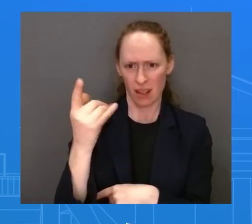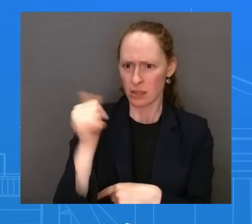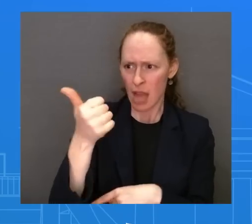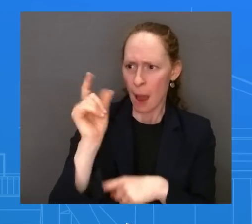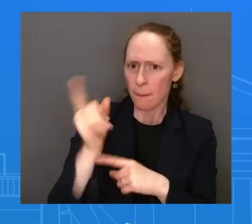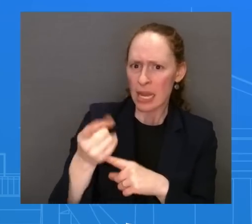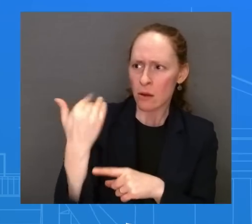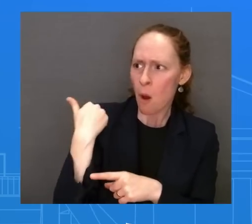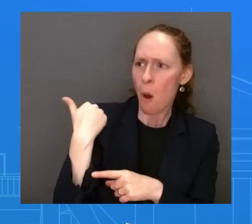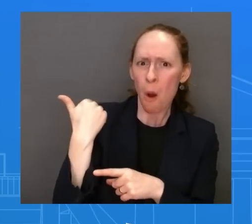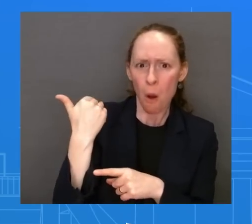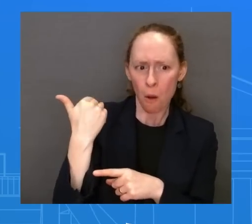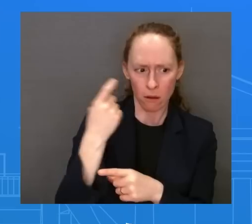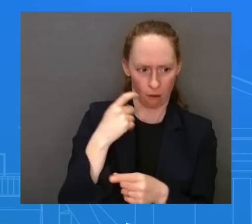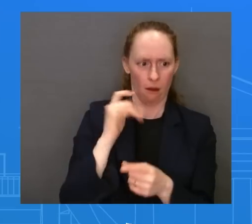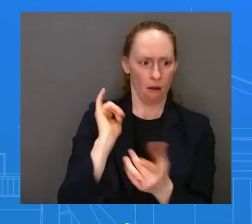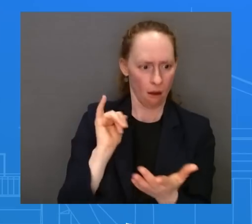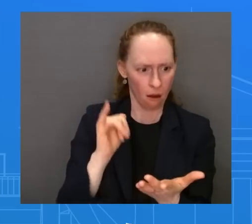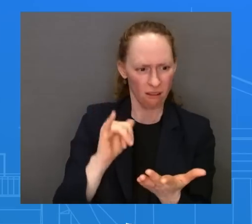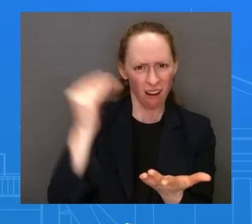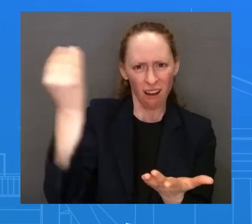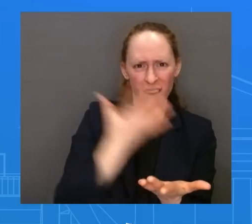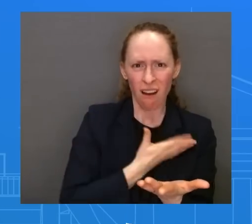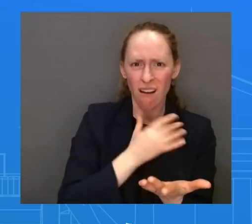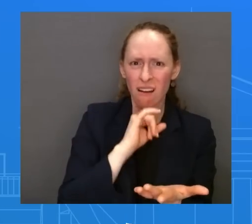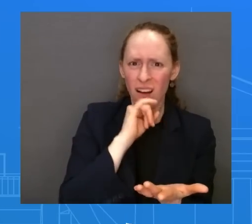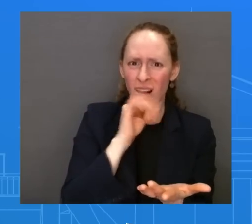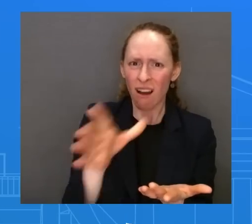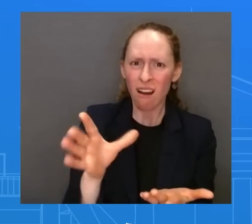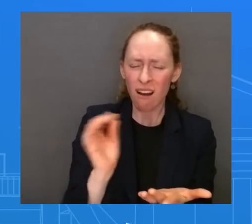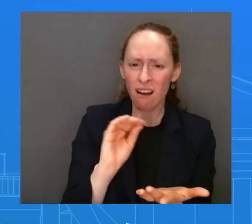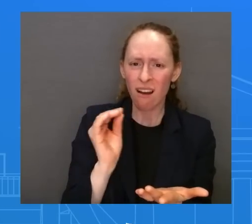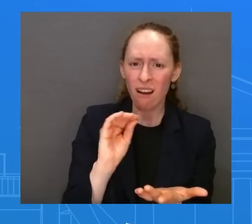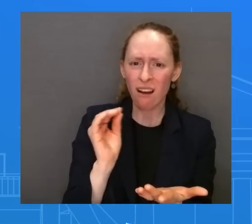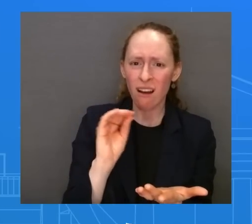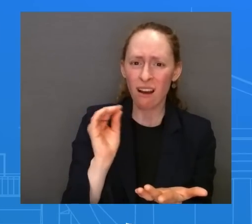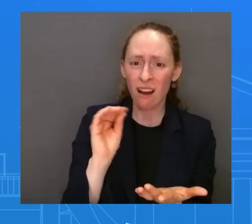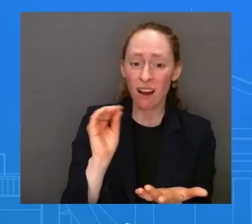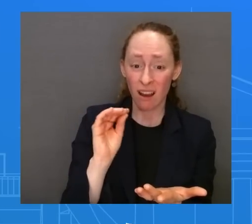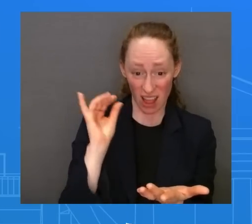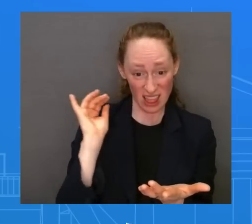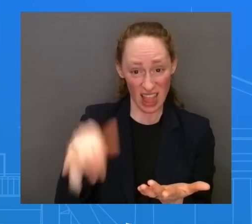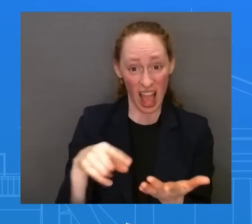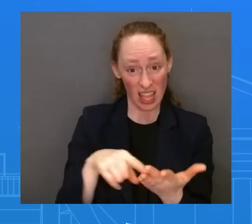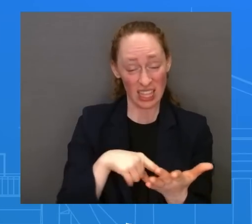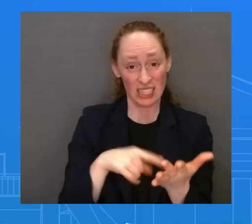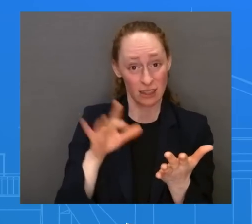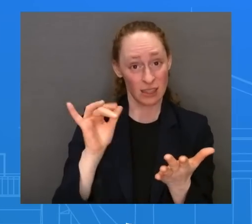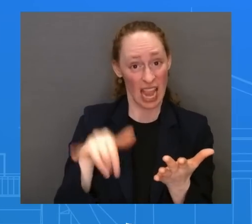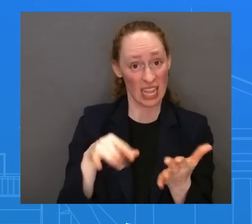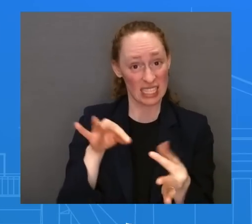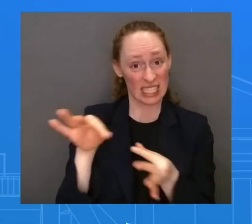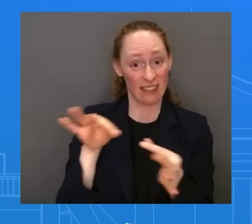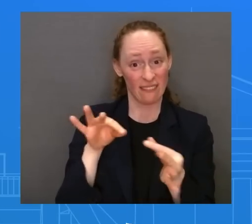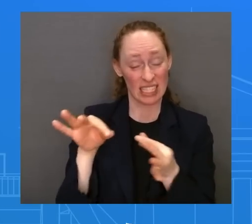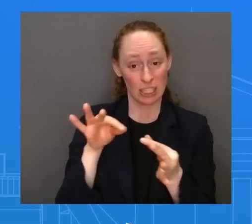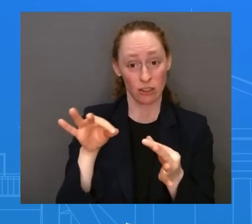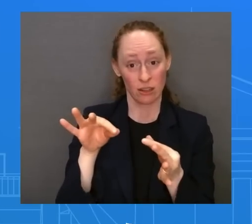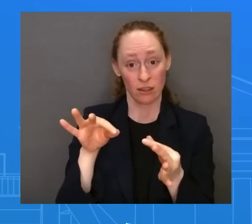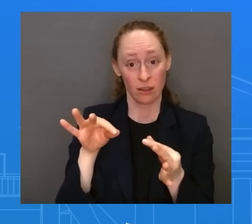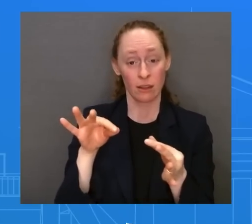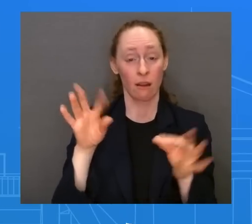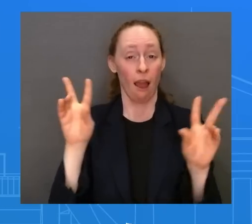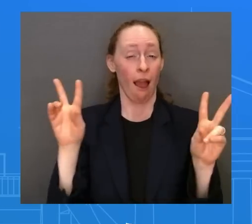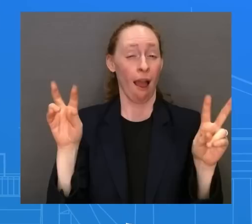a modern major holiday News company releasing this uh at the beginning of the high holidays and after months of requests from